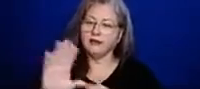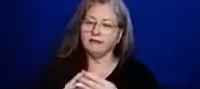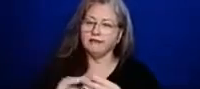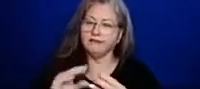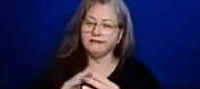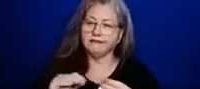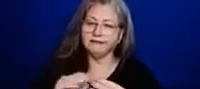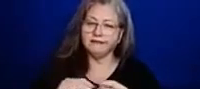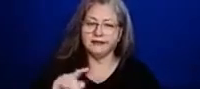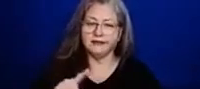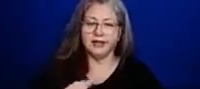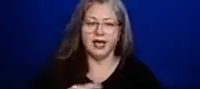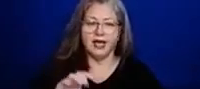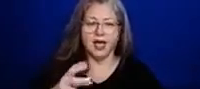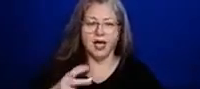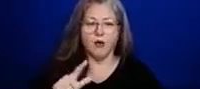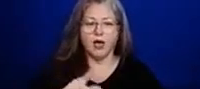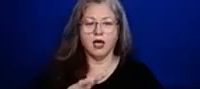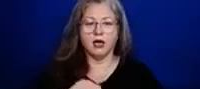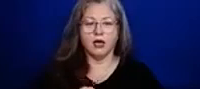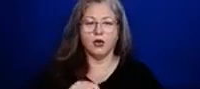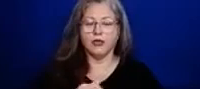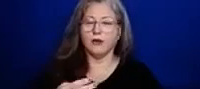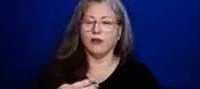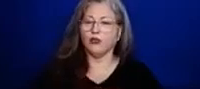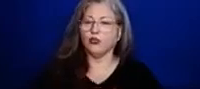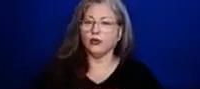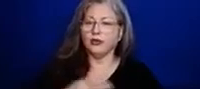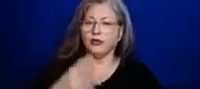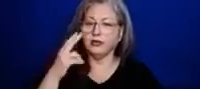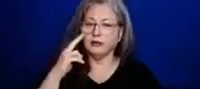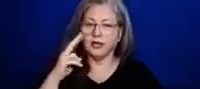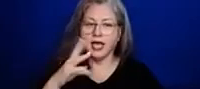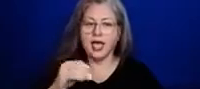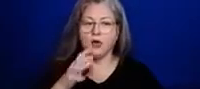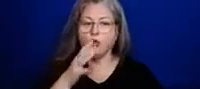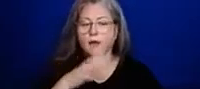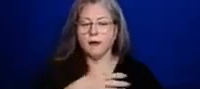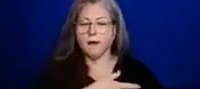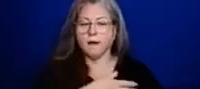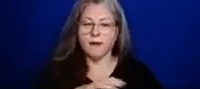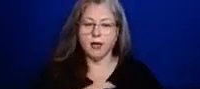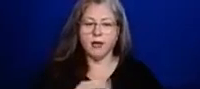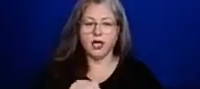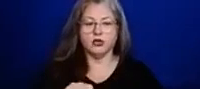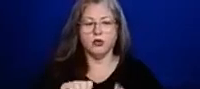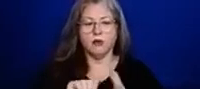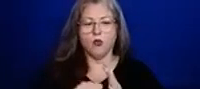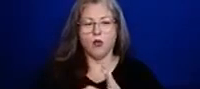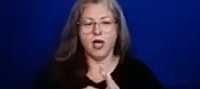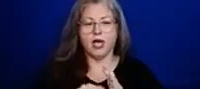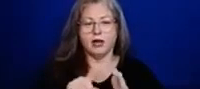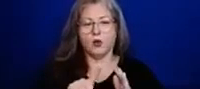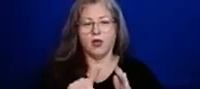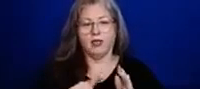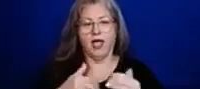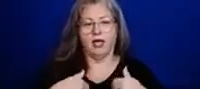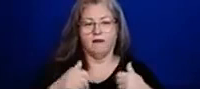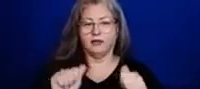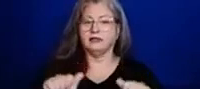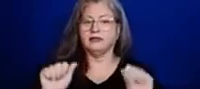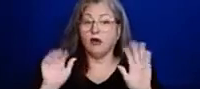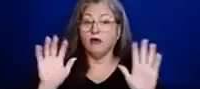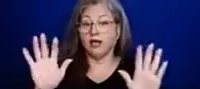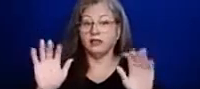has to do with pre-Hispanic, with empowerment of women, and also with this, with pointing out